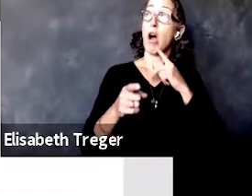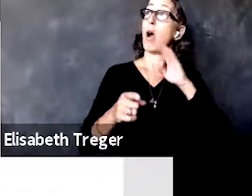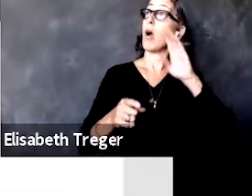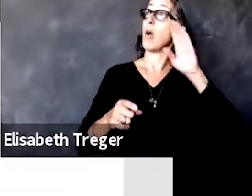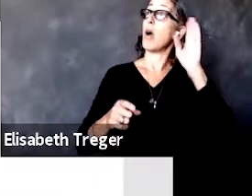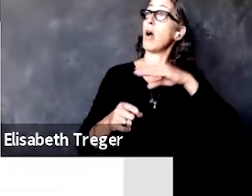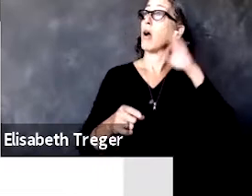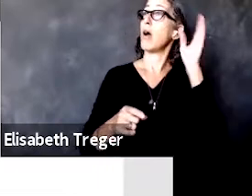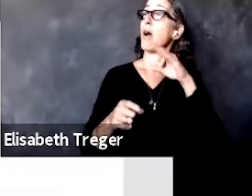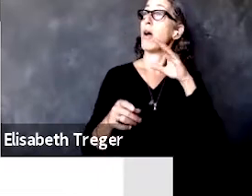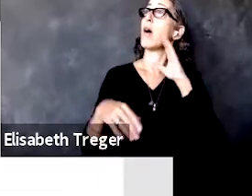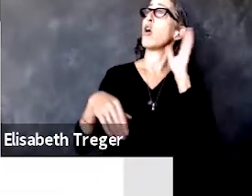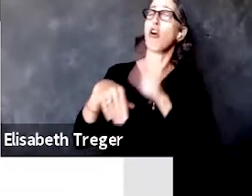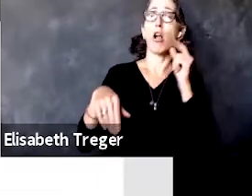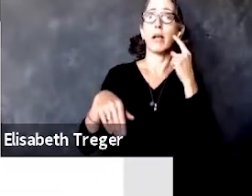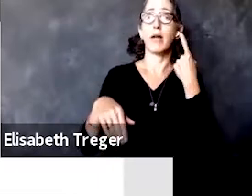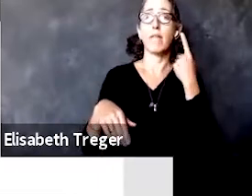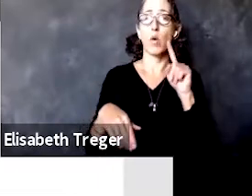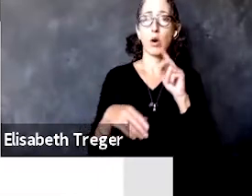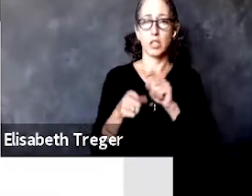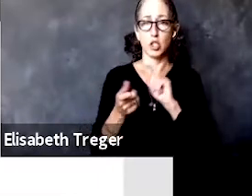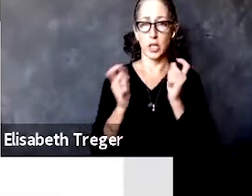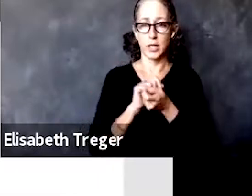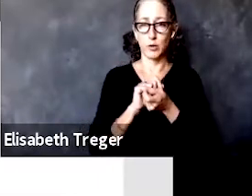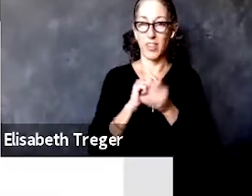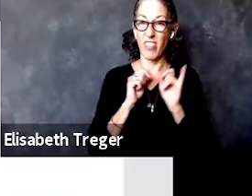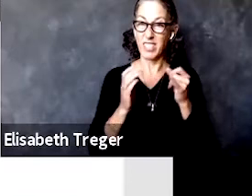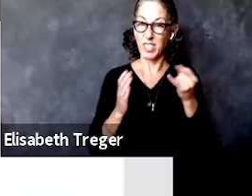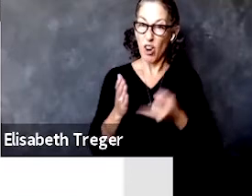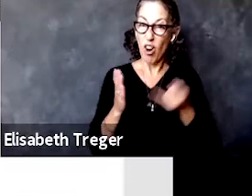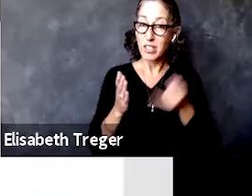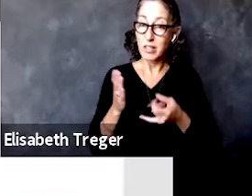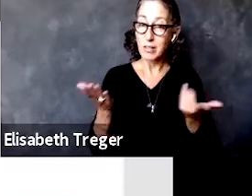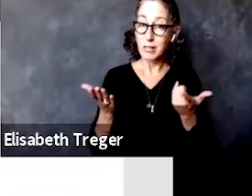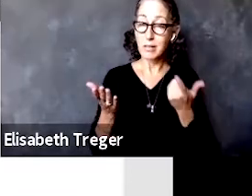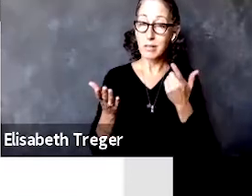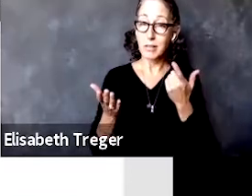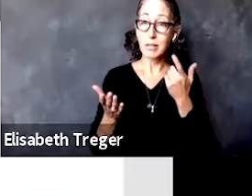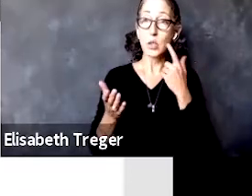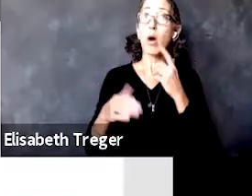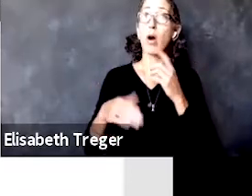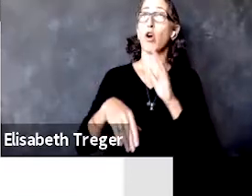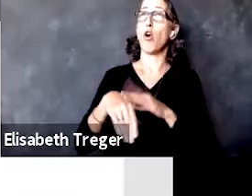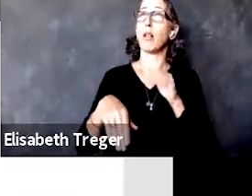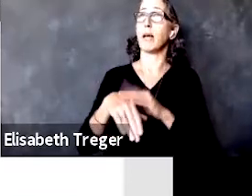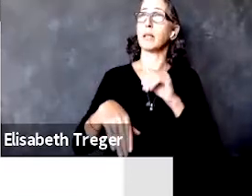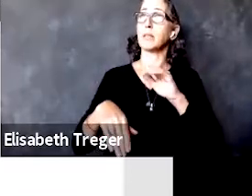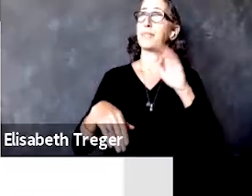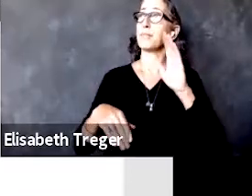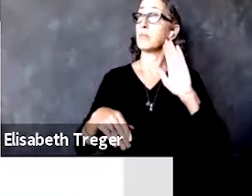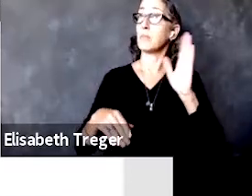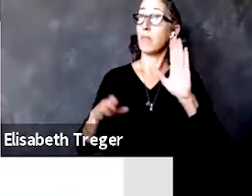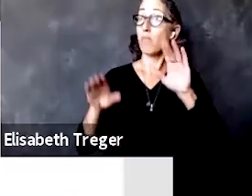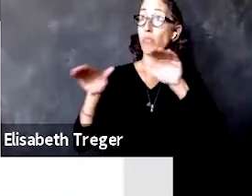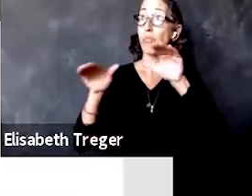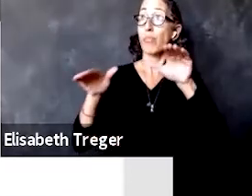case, change that involves the arts, calling, specifically giving voice to